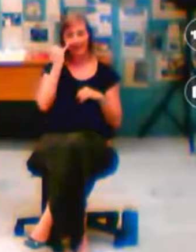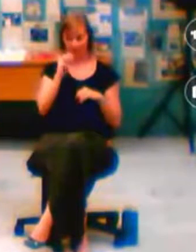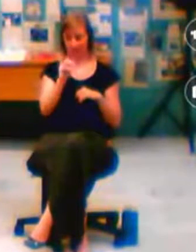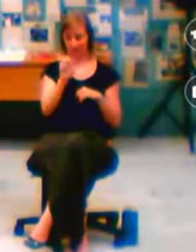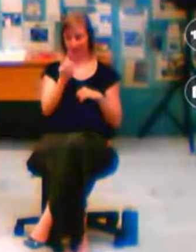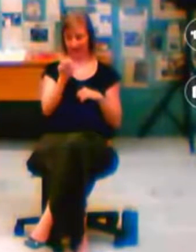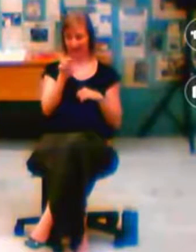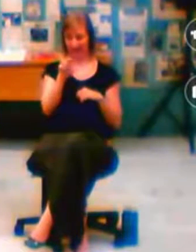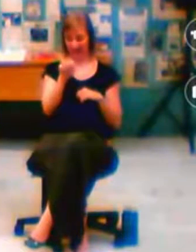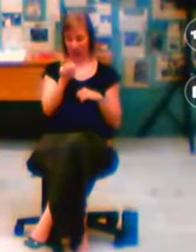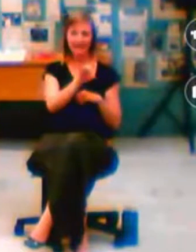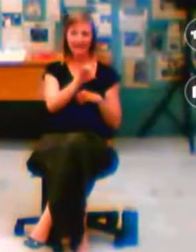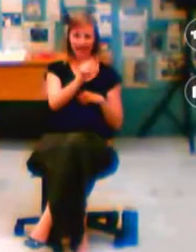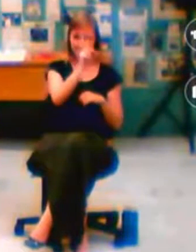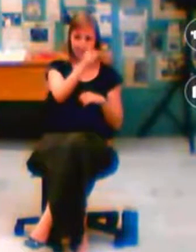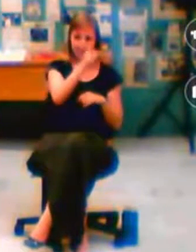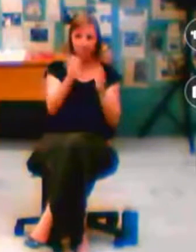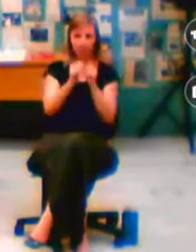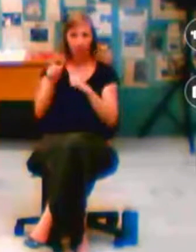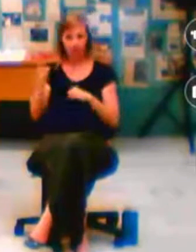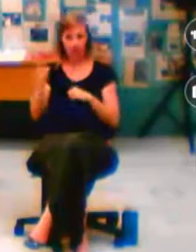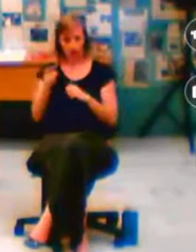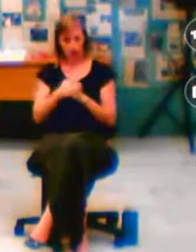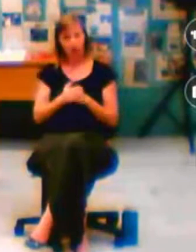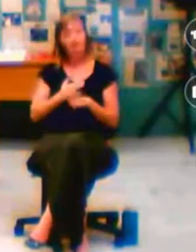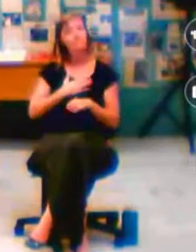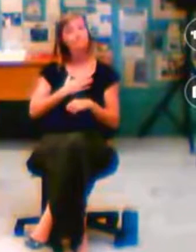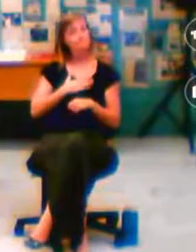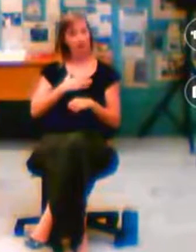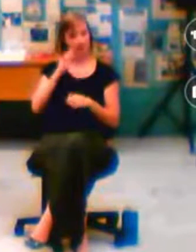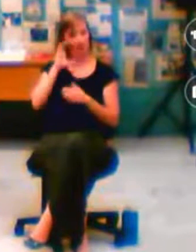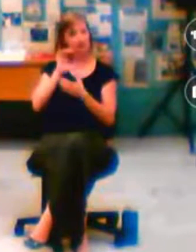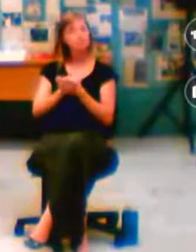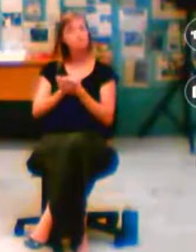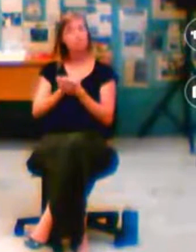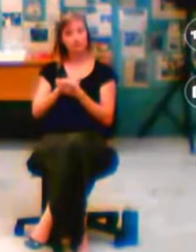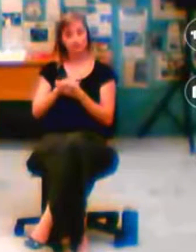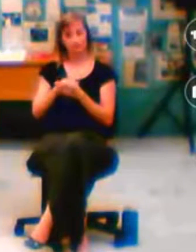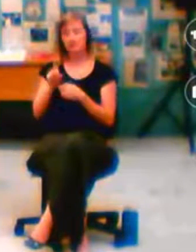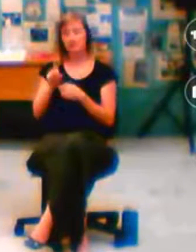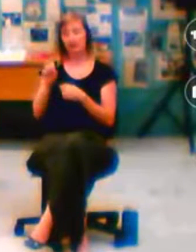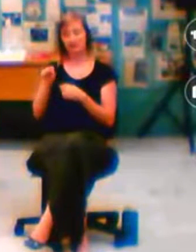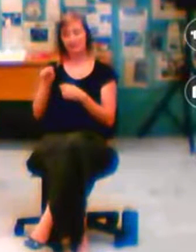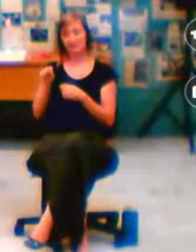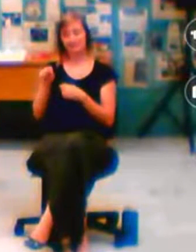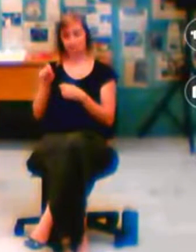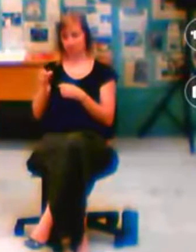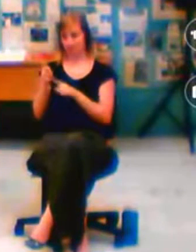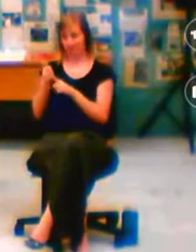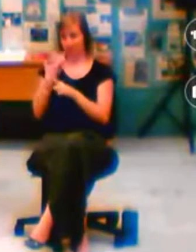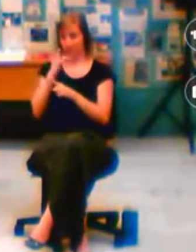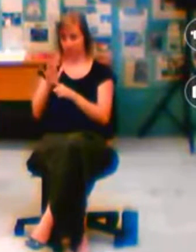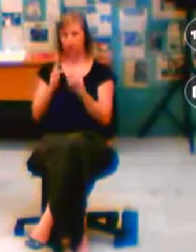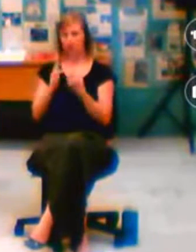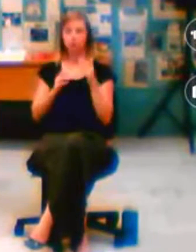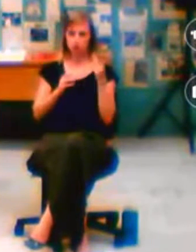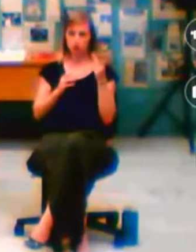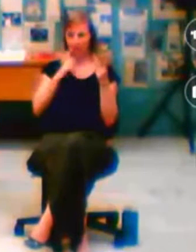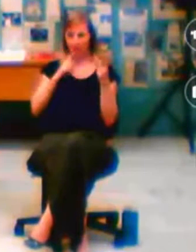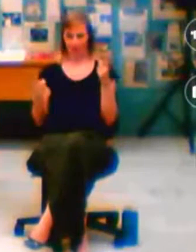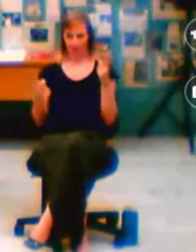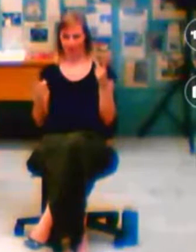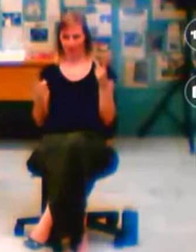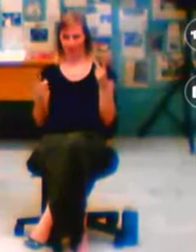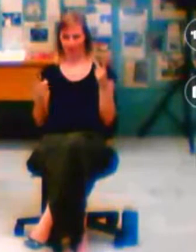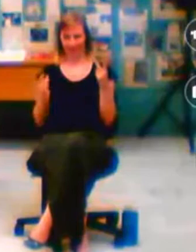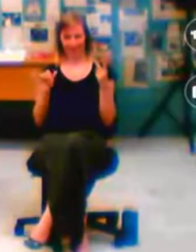for taking care of them, it's 65 cents on a dollar for Medicaid on a good day. It's 80 cents on a dollar for Medicare